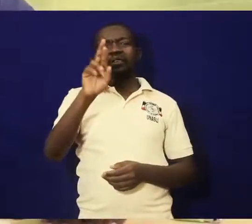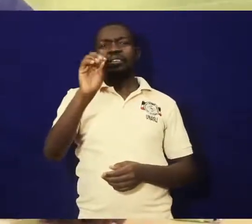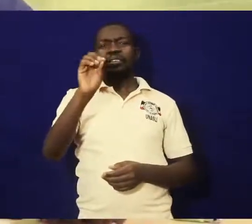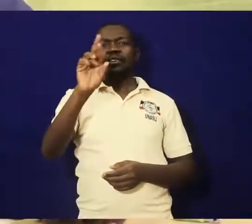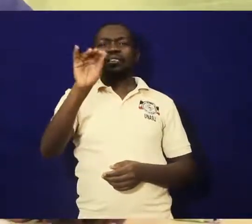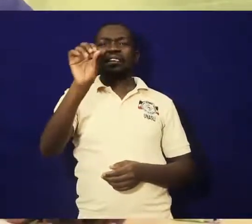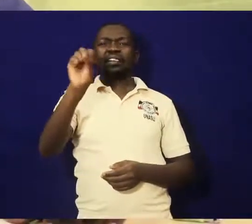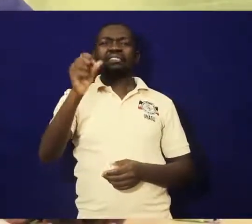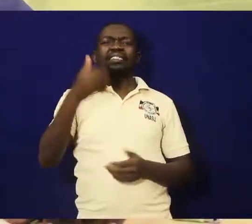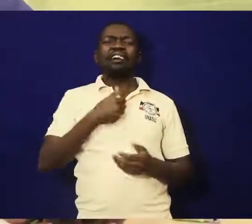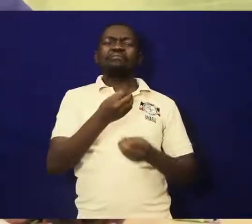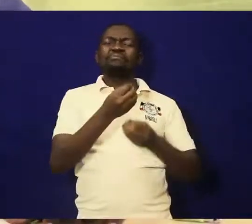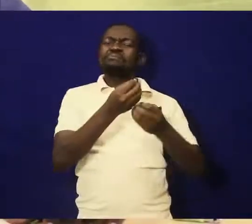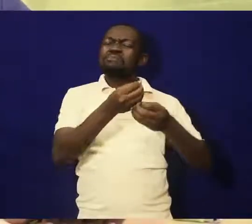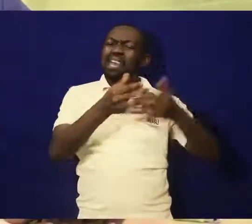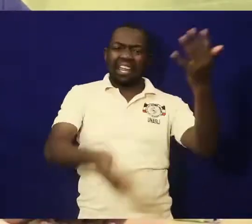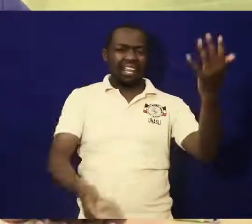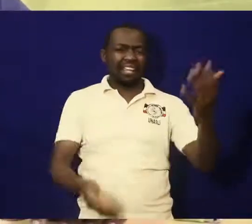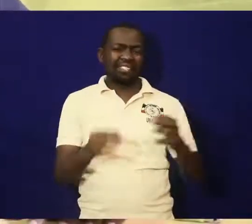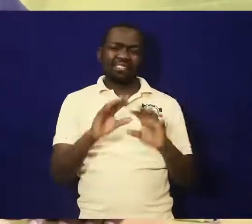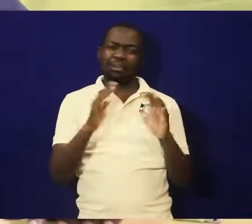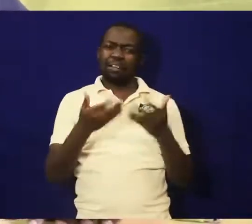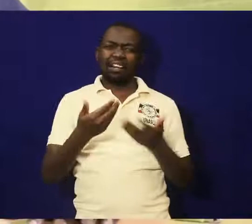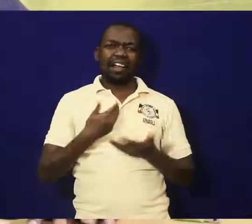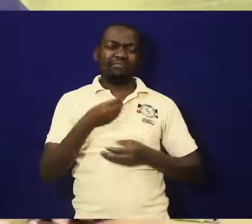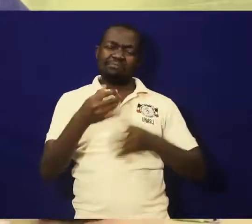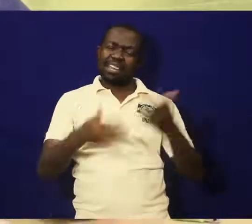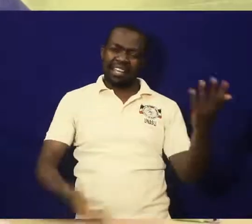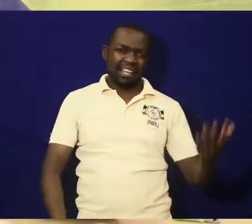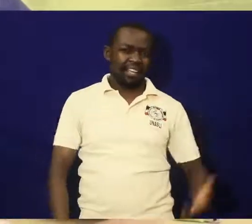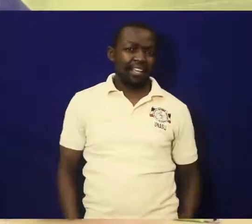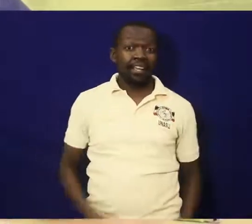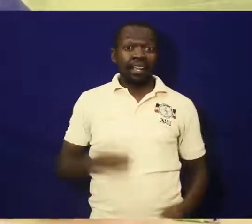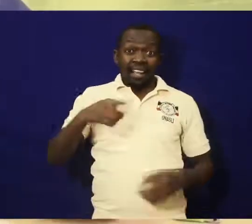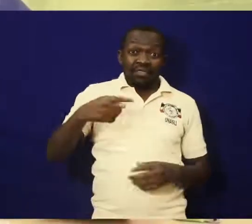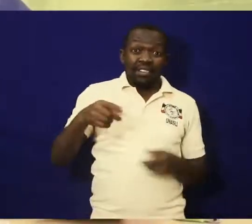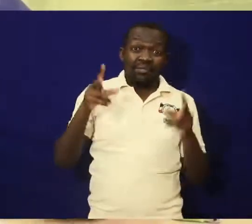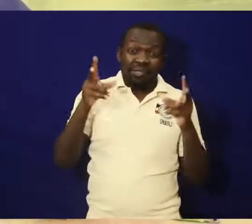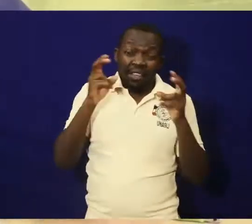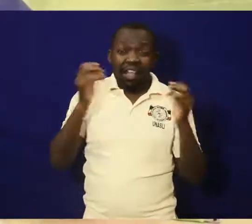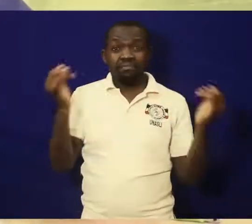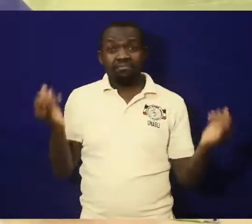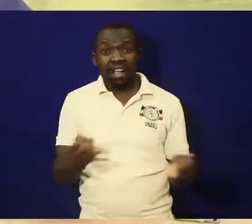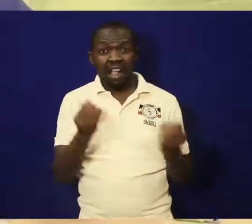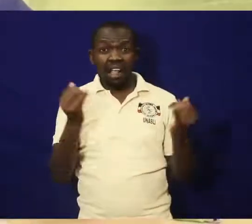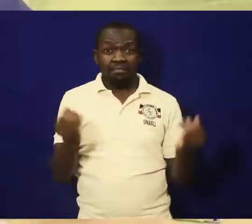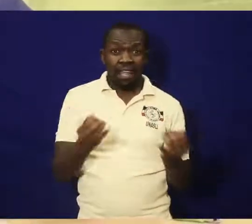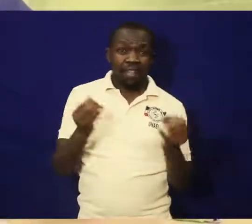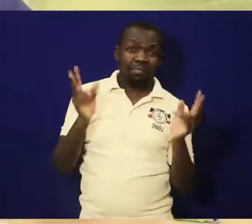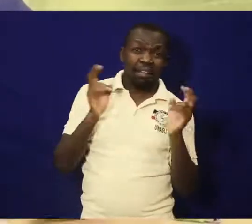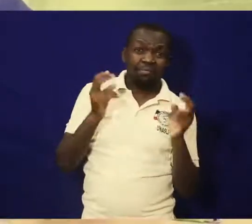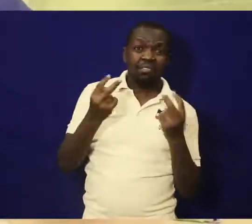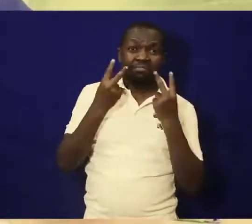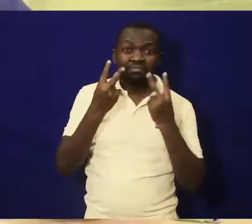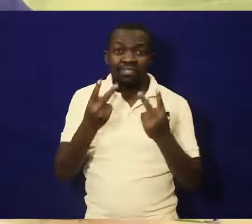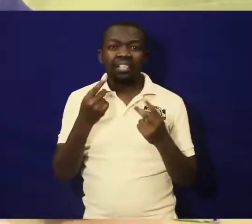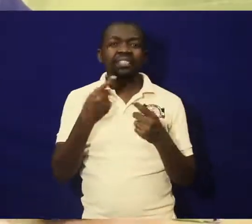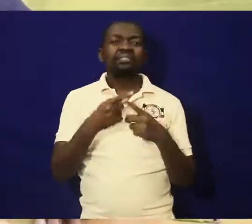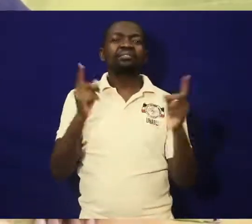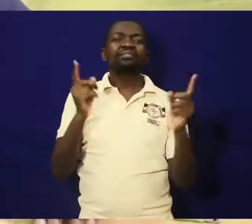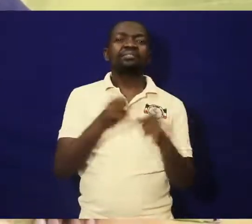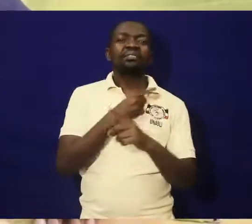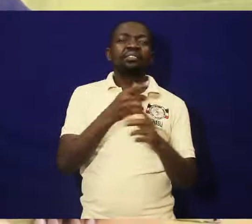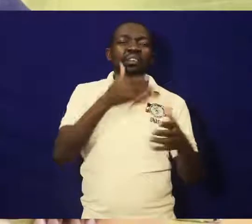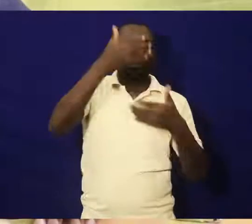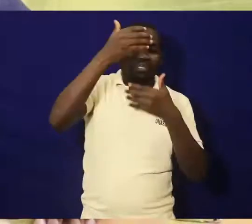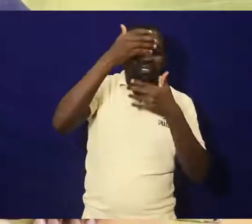world. So many, Every day you hear of news concerning